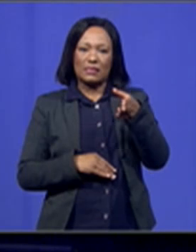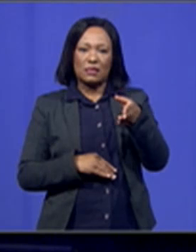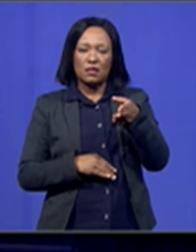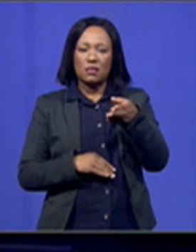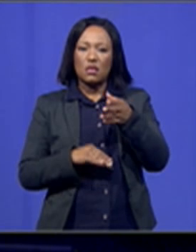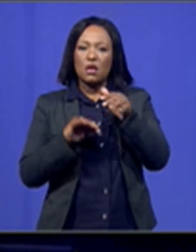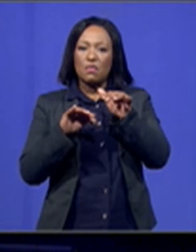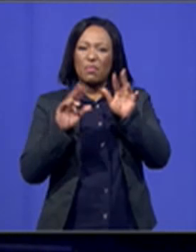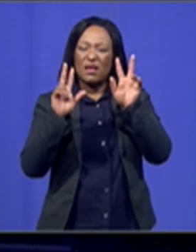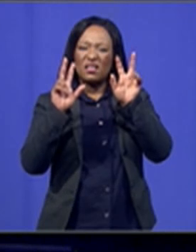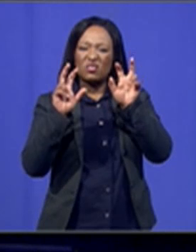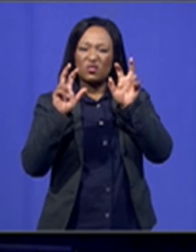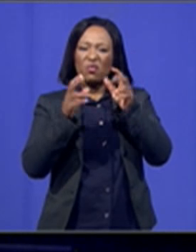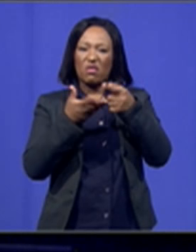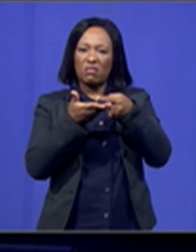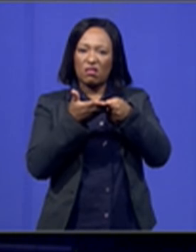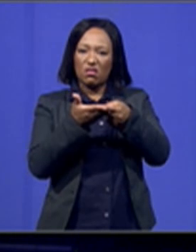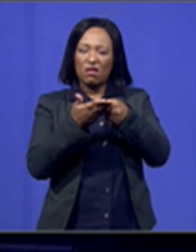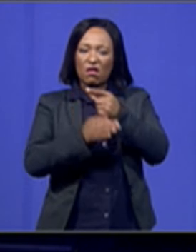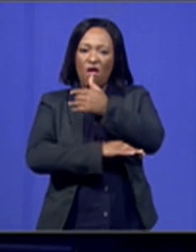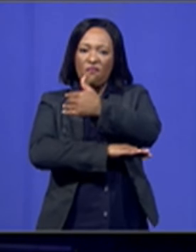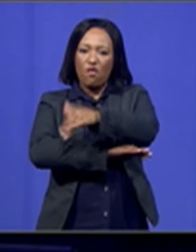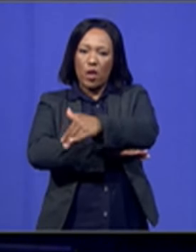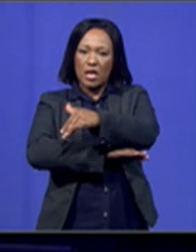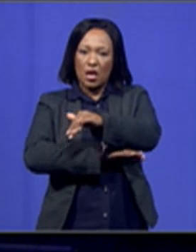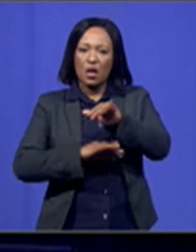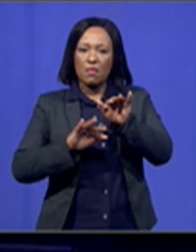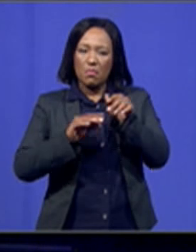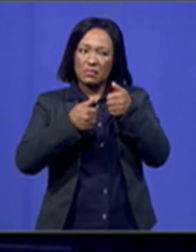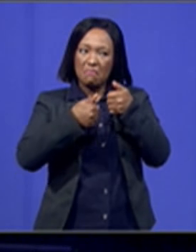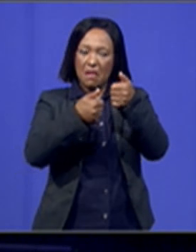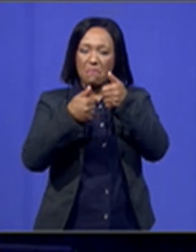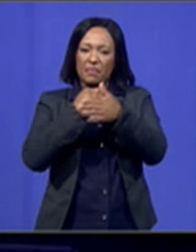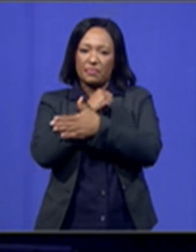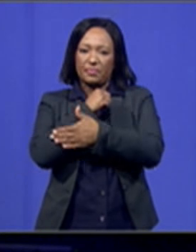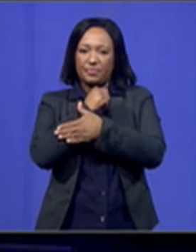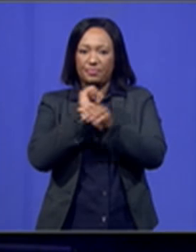le boipiletso ba hore e kgutlele dinaheng tsa bo yona.